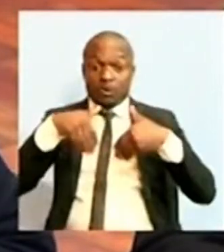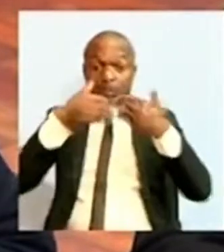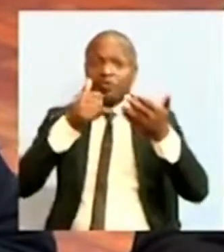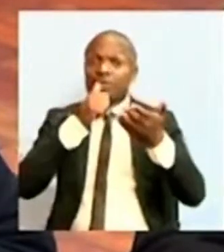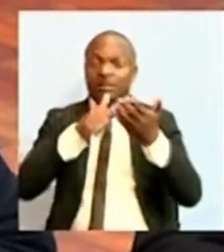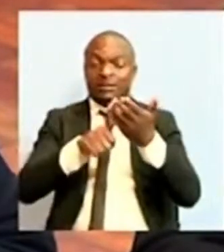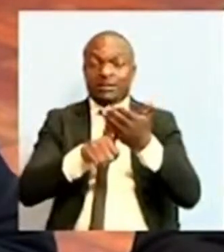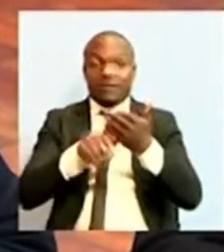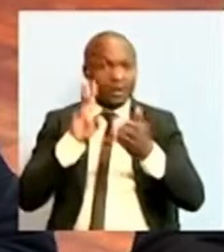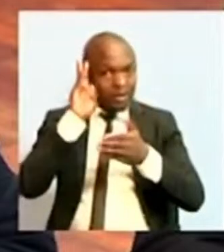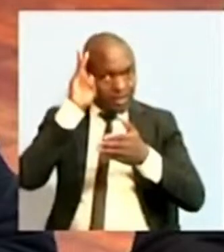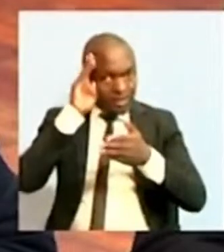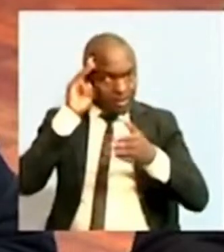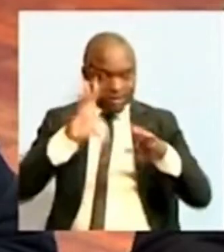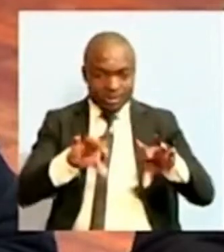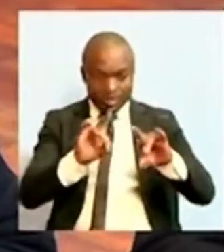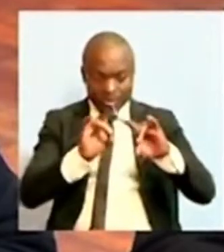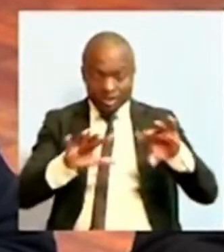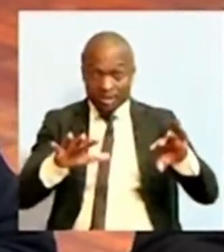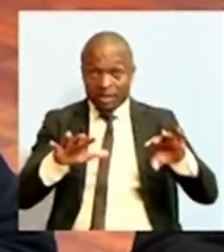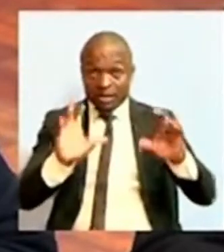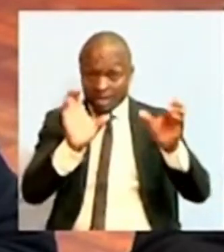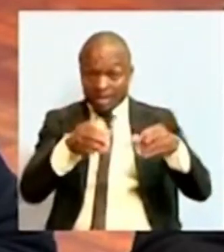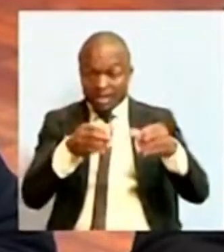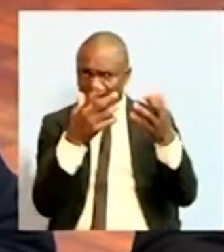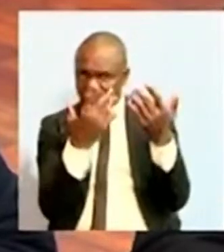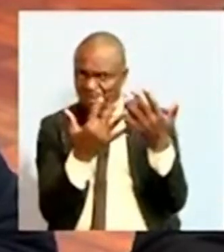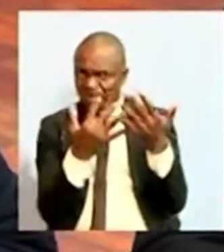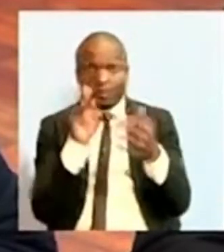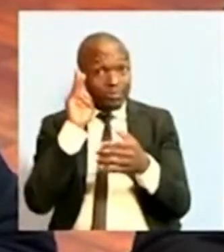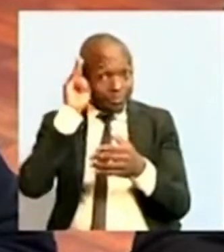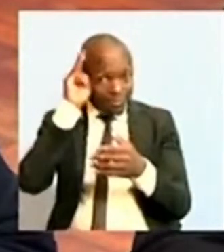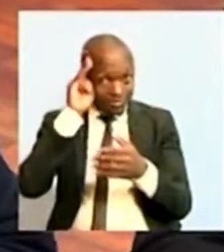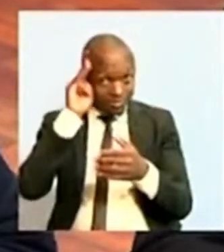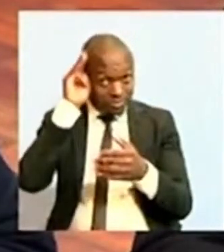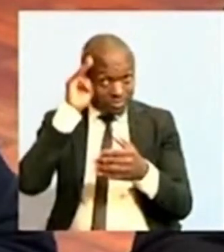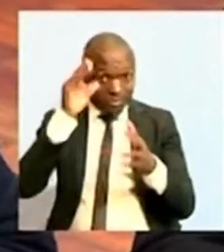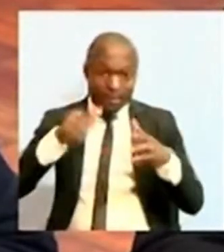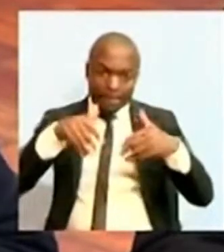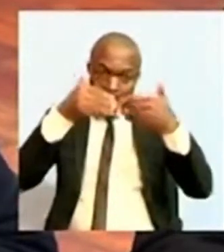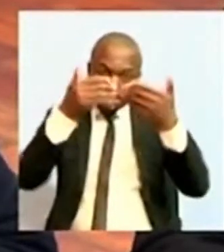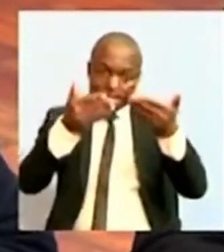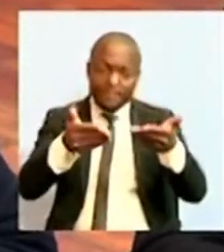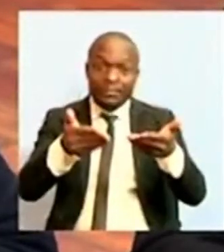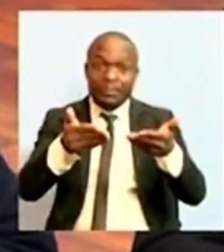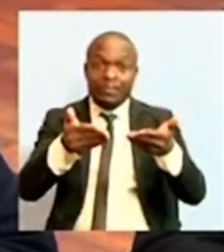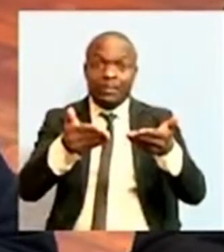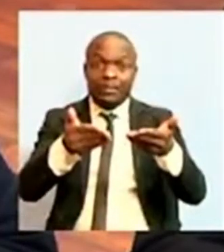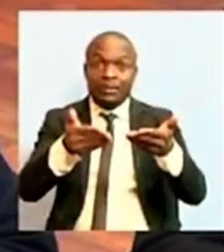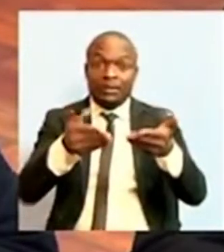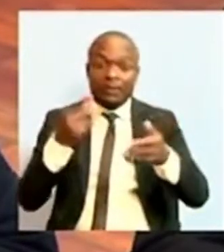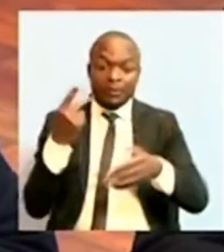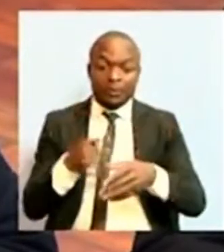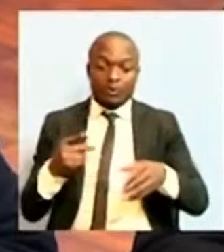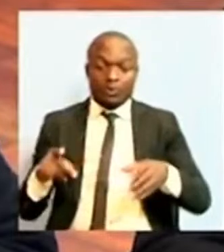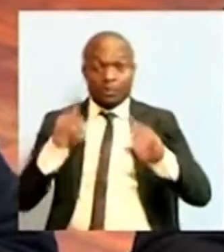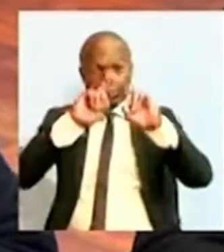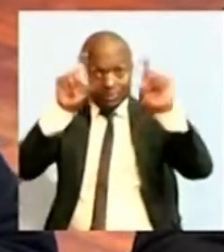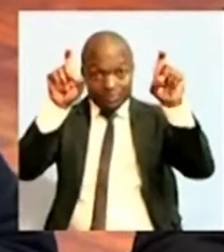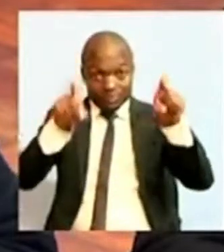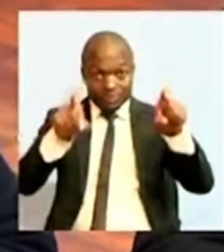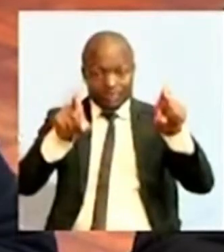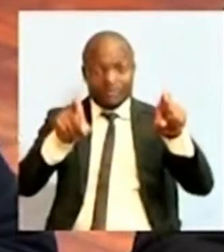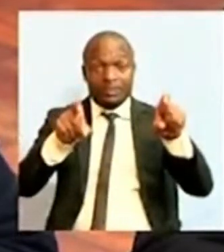Lands. The Council is currently waiting for the Ministry to issue the title deeds. And